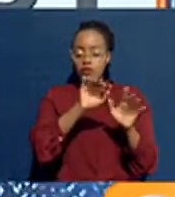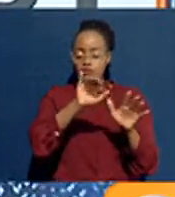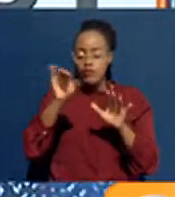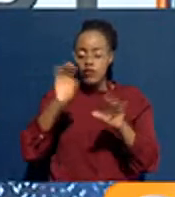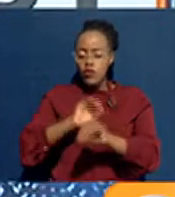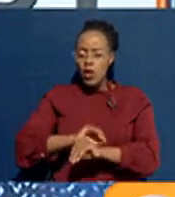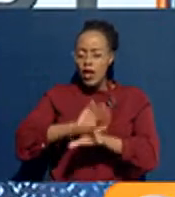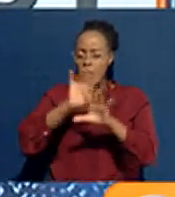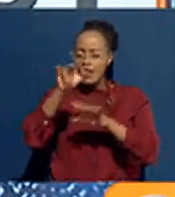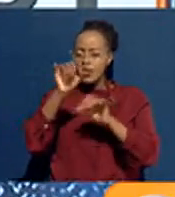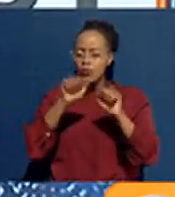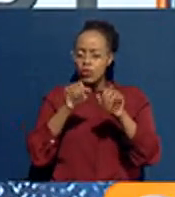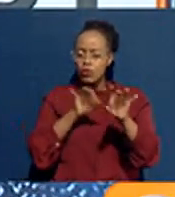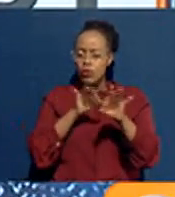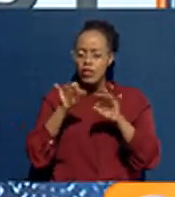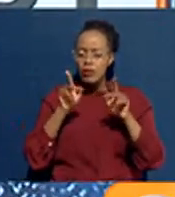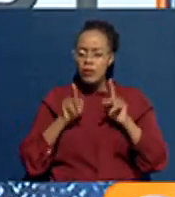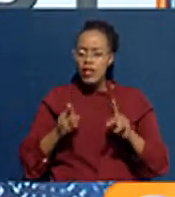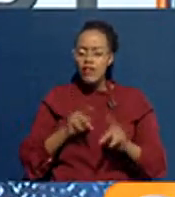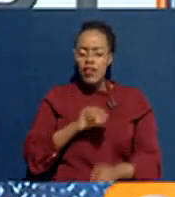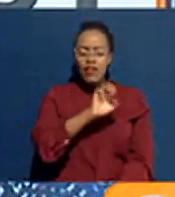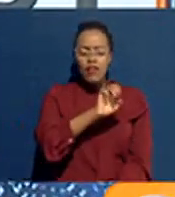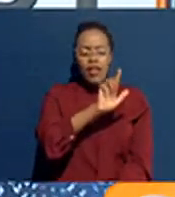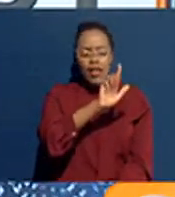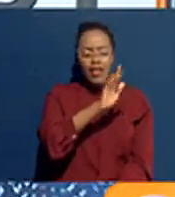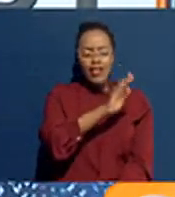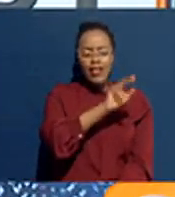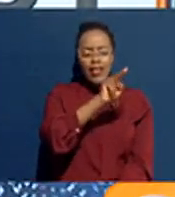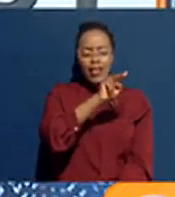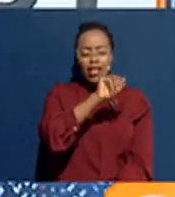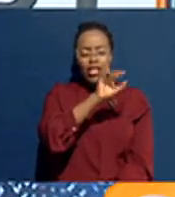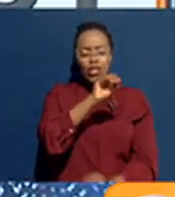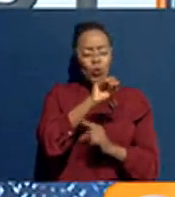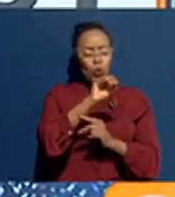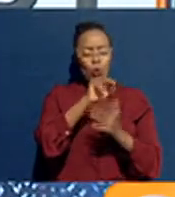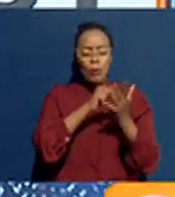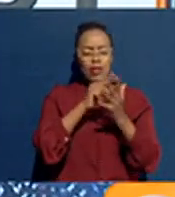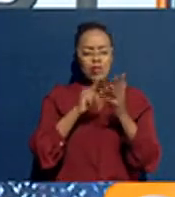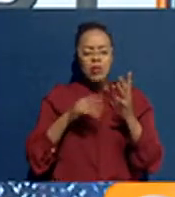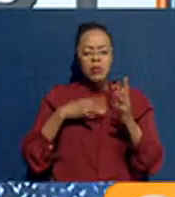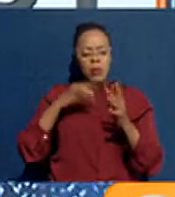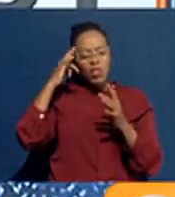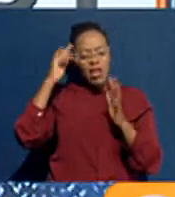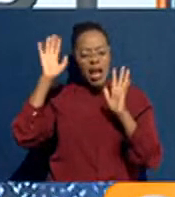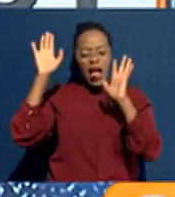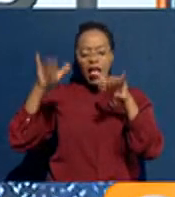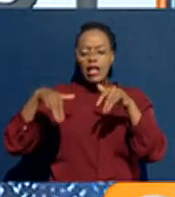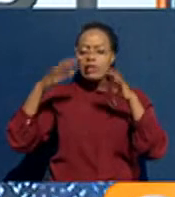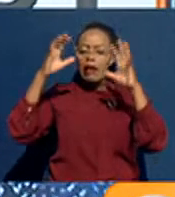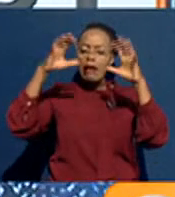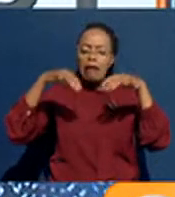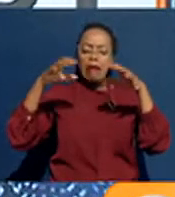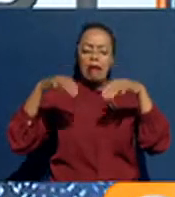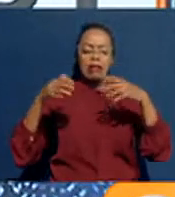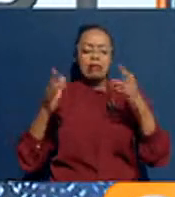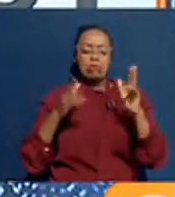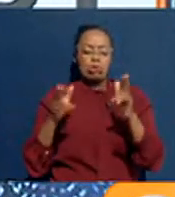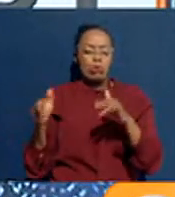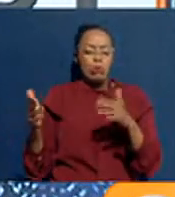purposes, can you explain to the people what El Nino really is? Because people think it is rainfall.